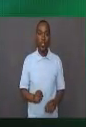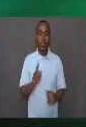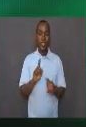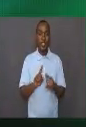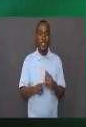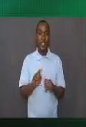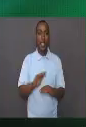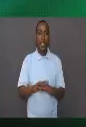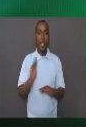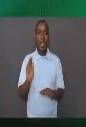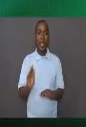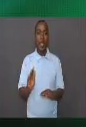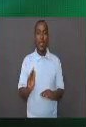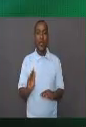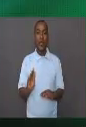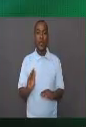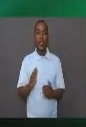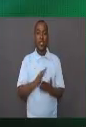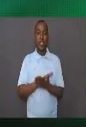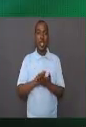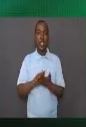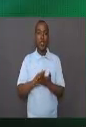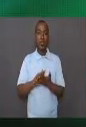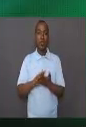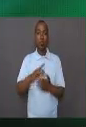Finally, blot the slide dry.